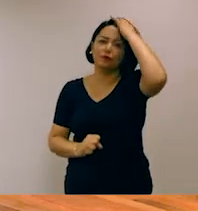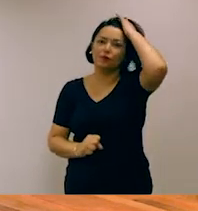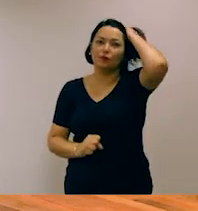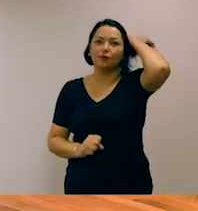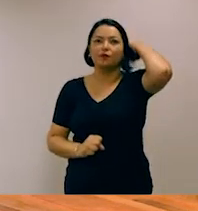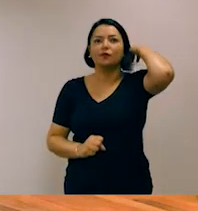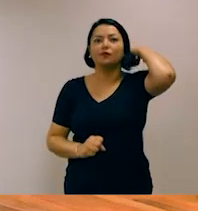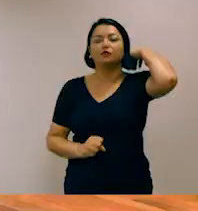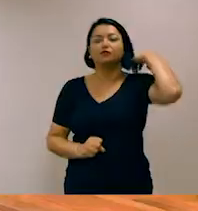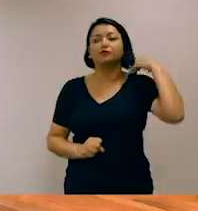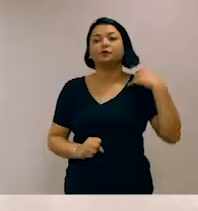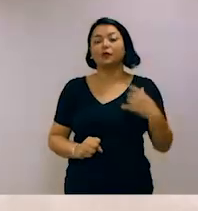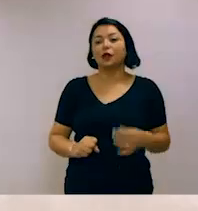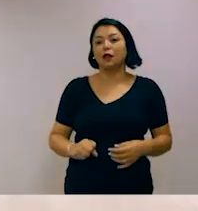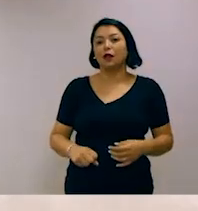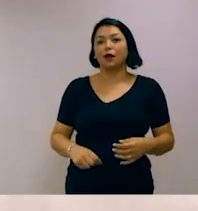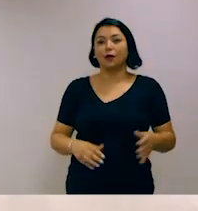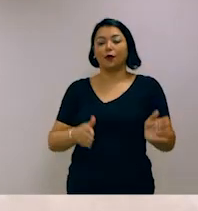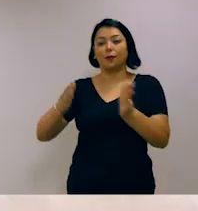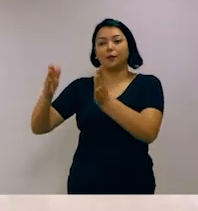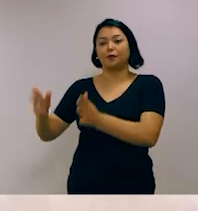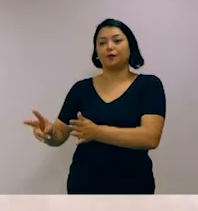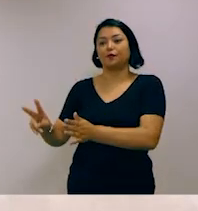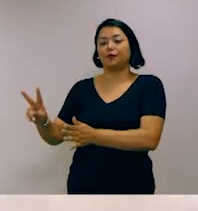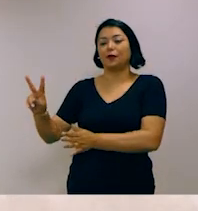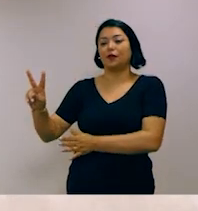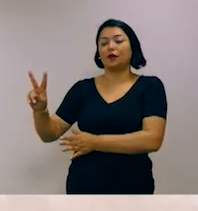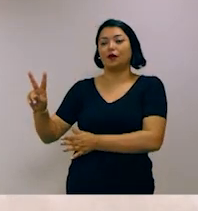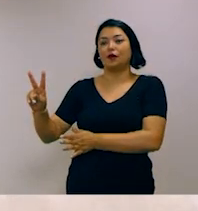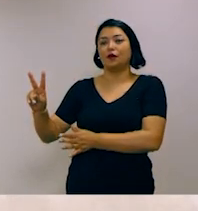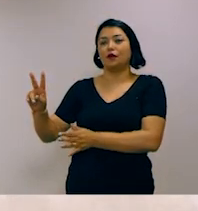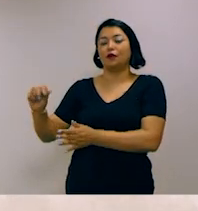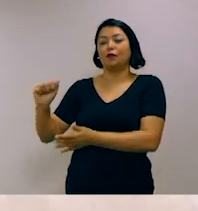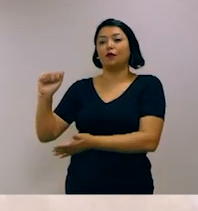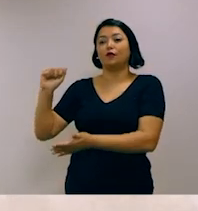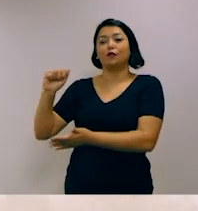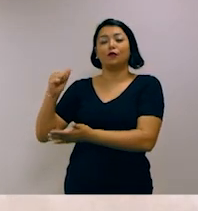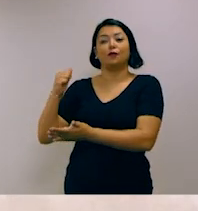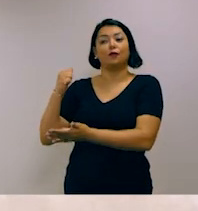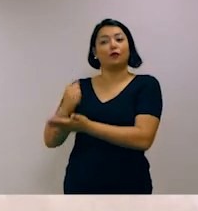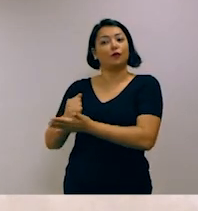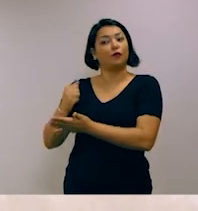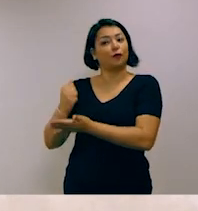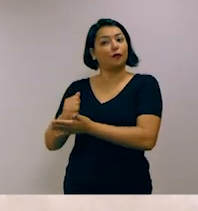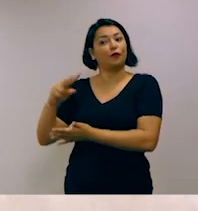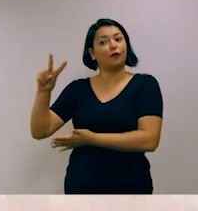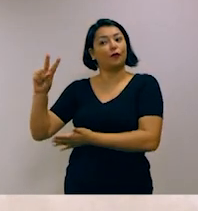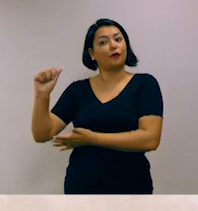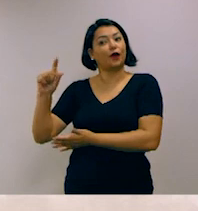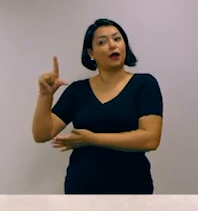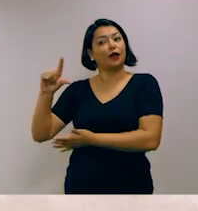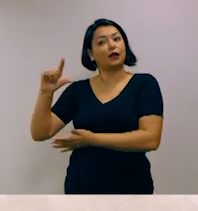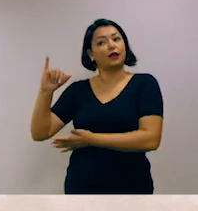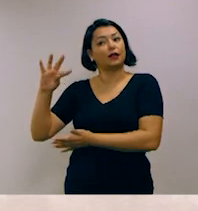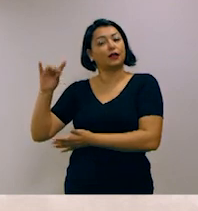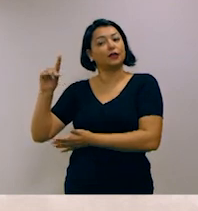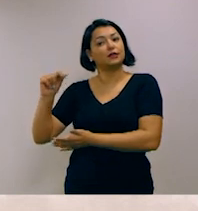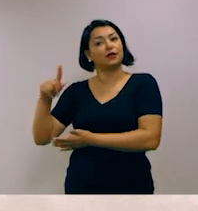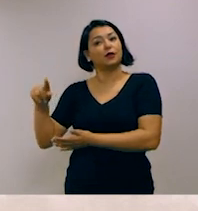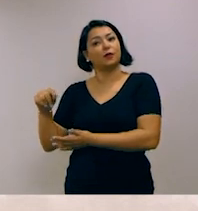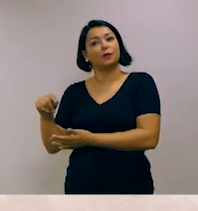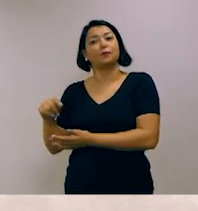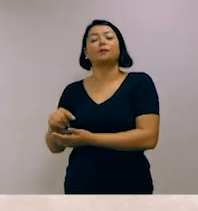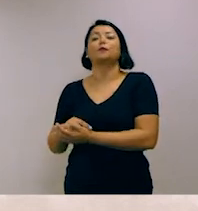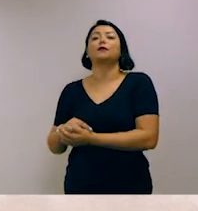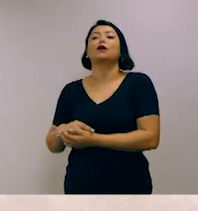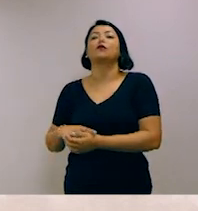for the training. And for the validation, we have the confusion matrices that they are